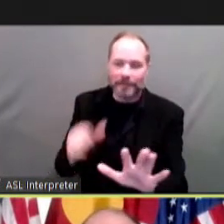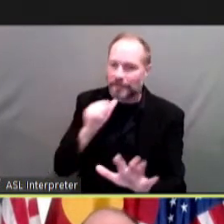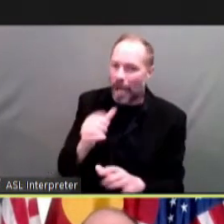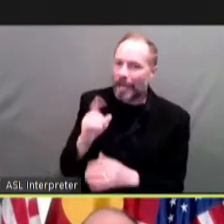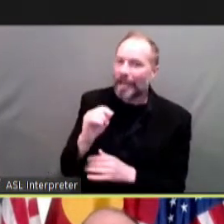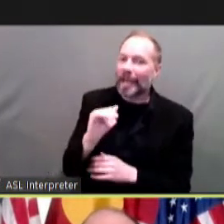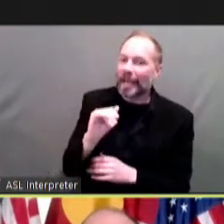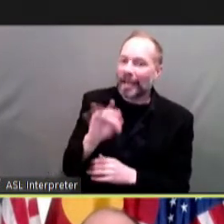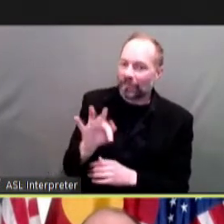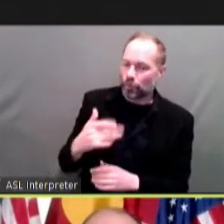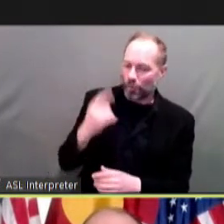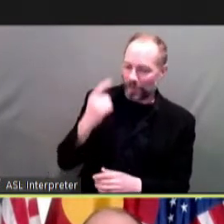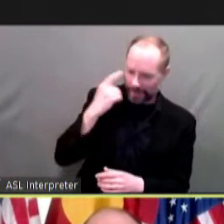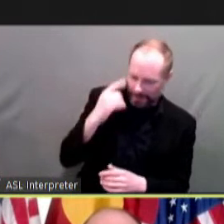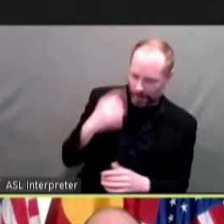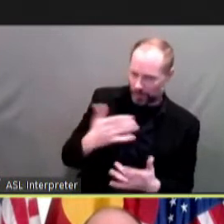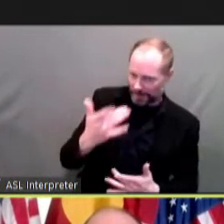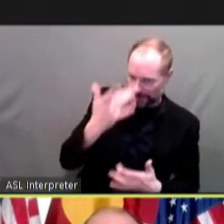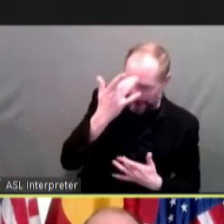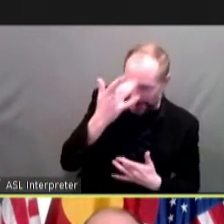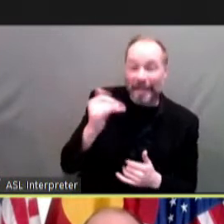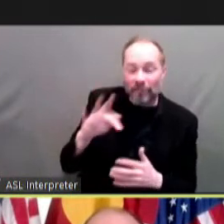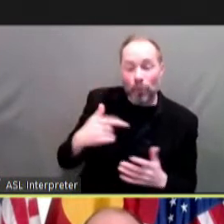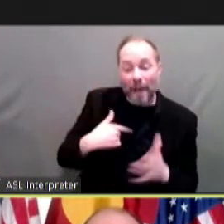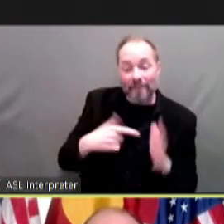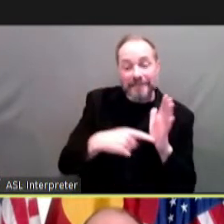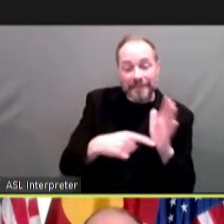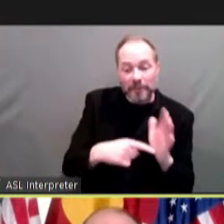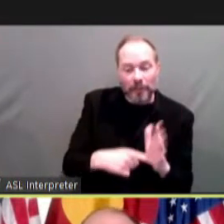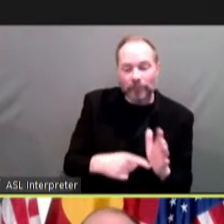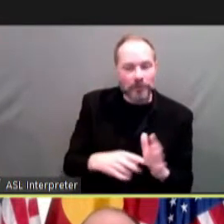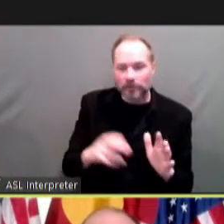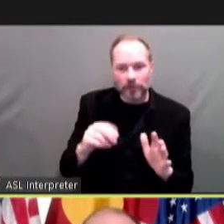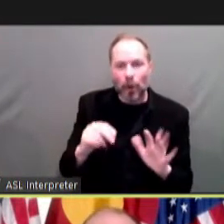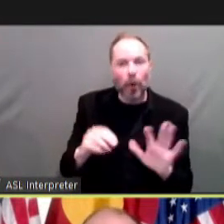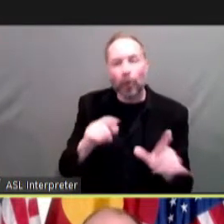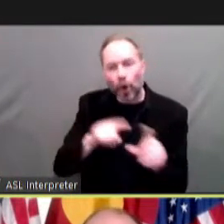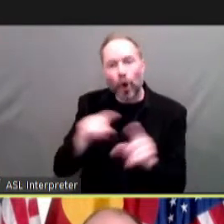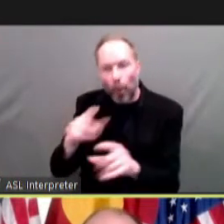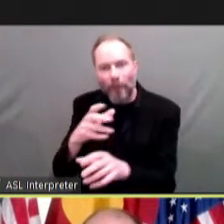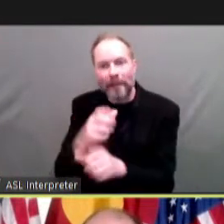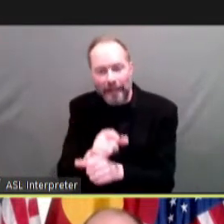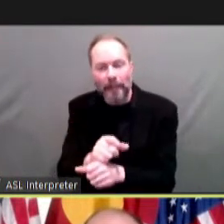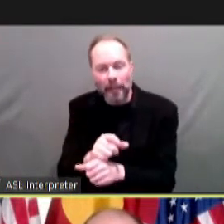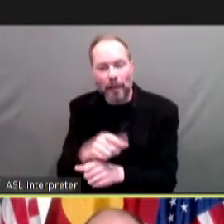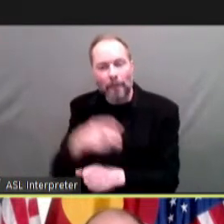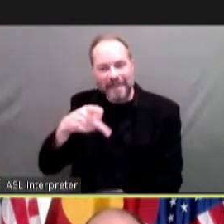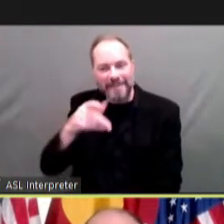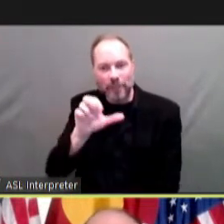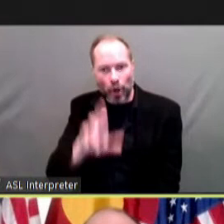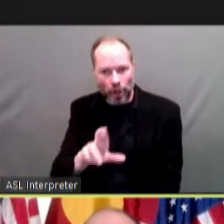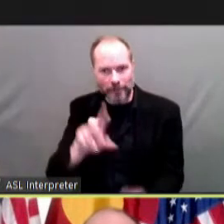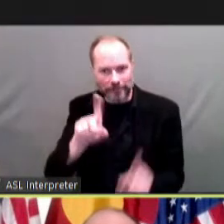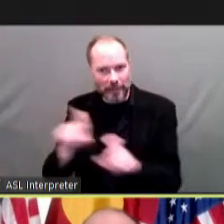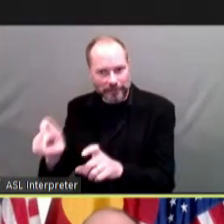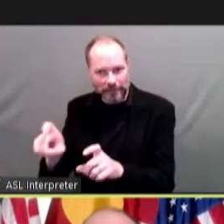right? You're experiencing symptoms, you don't request the Binax test. You go get tested at a PCR testing